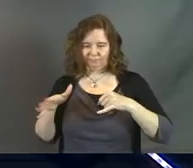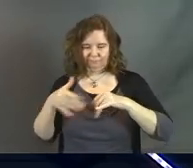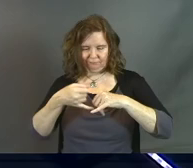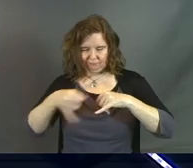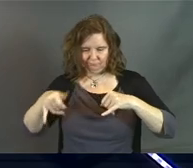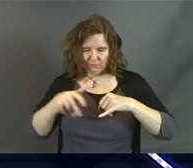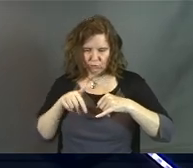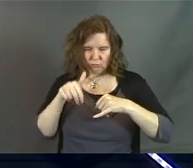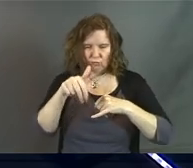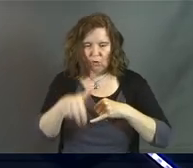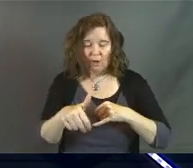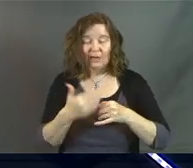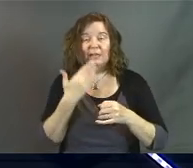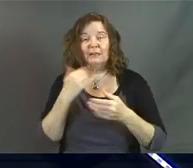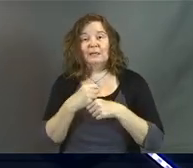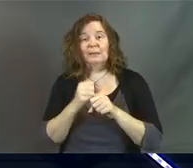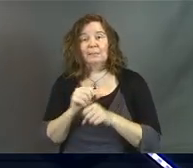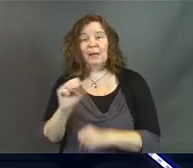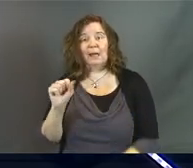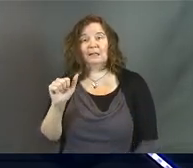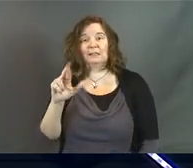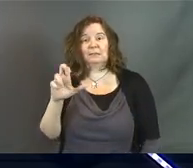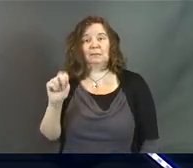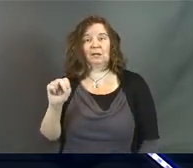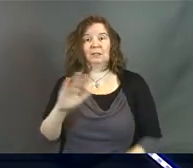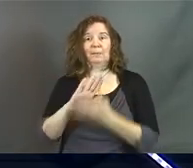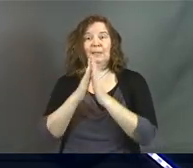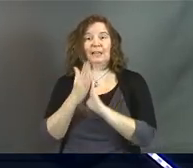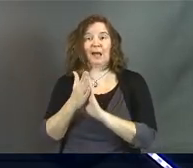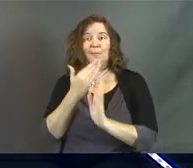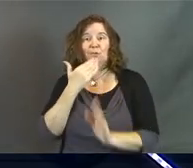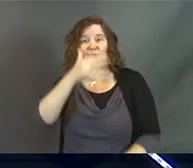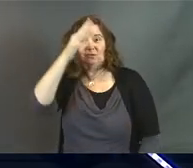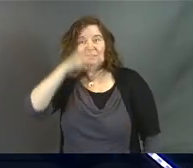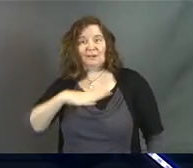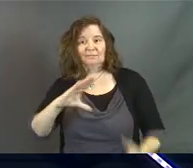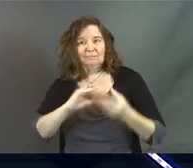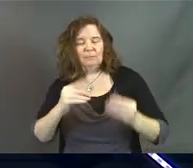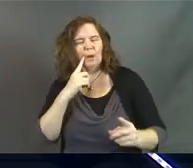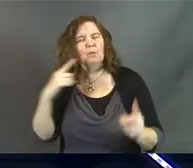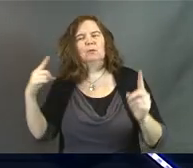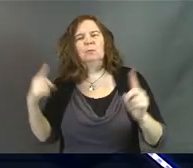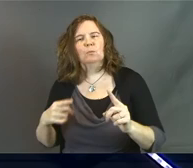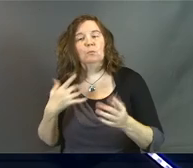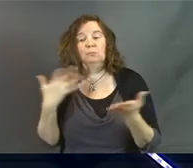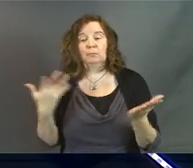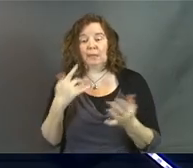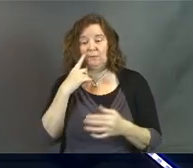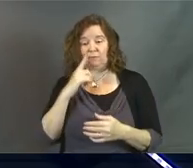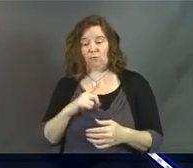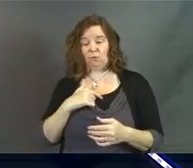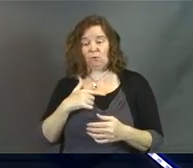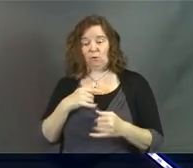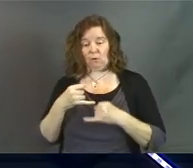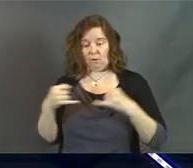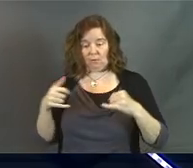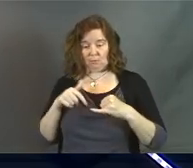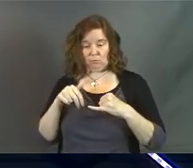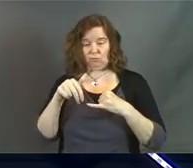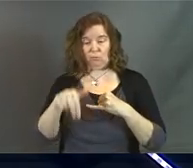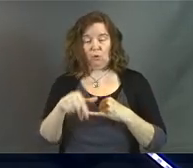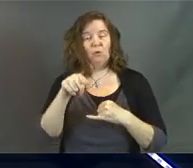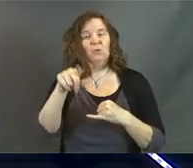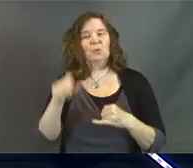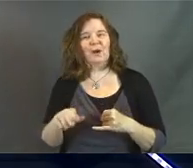the Good Samaritan. He actually made the Samaritan the hero of the story. But the really big point of it was that in order to cross racial